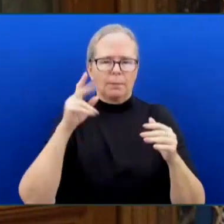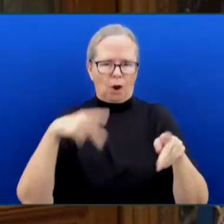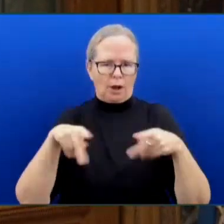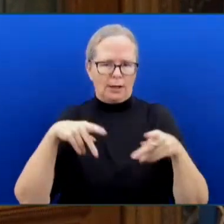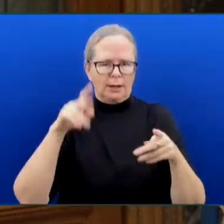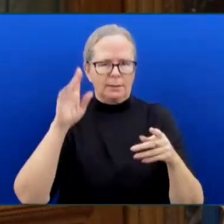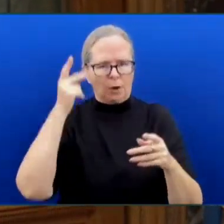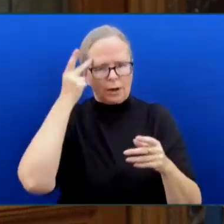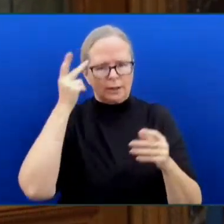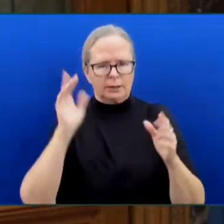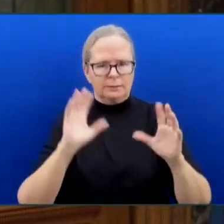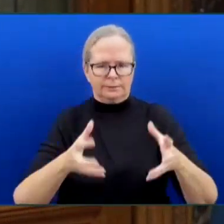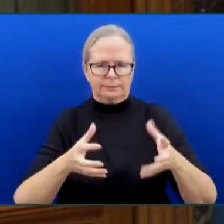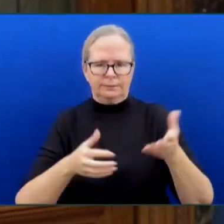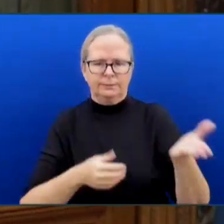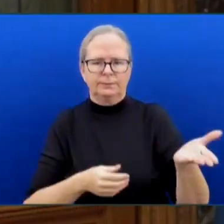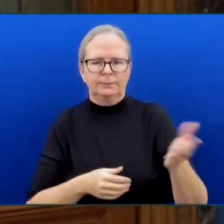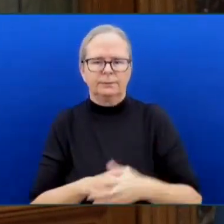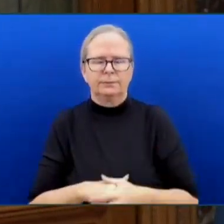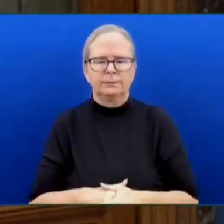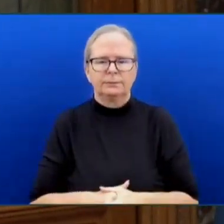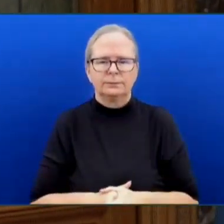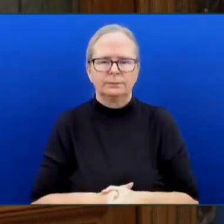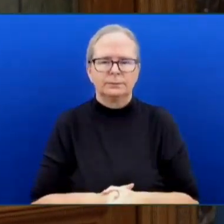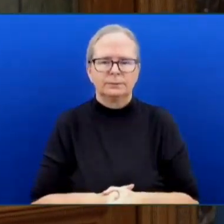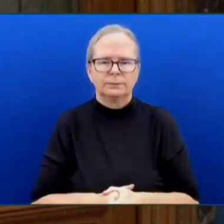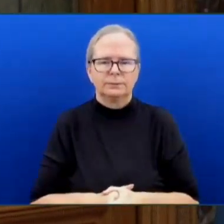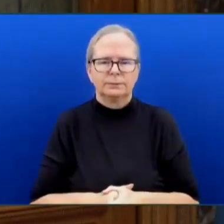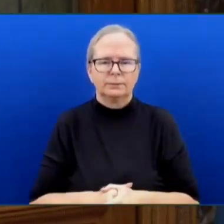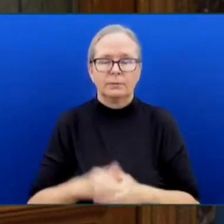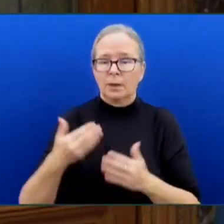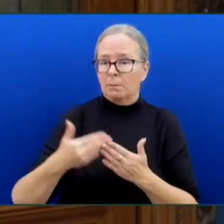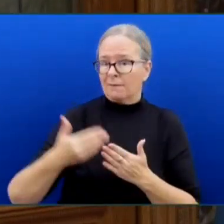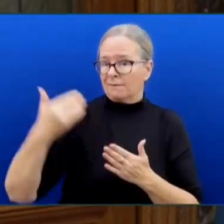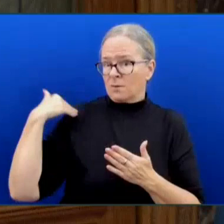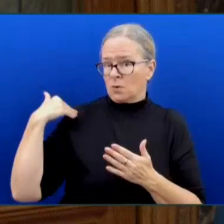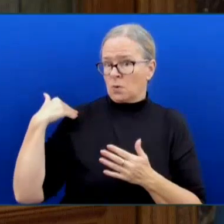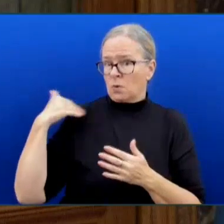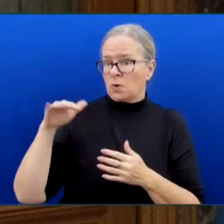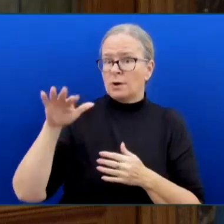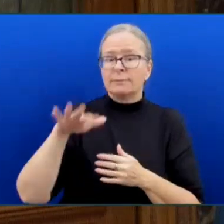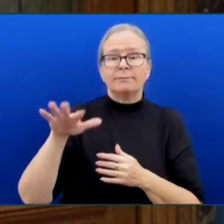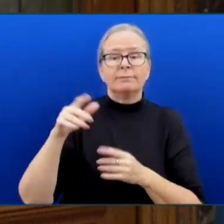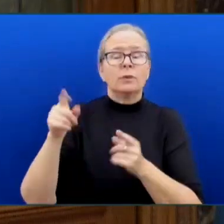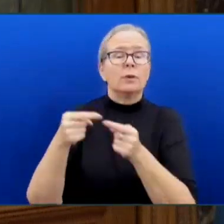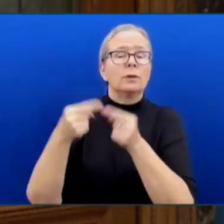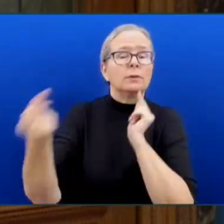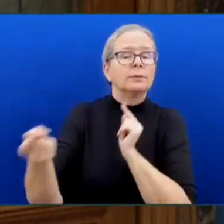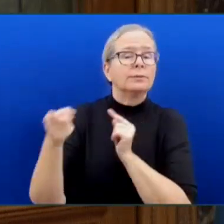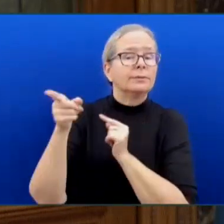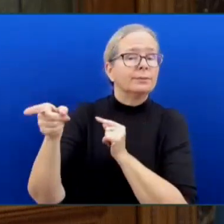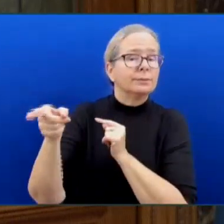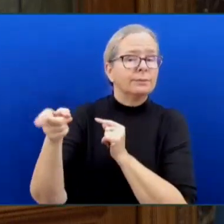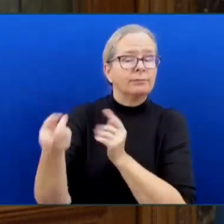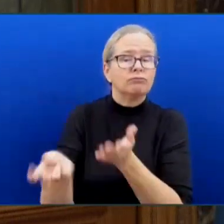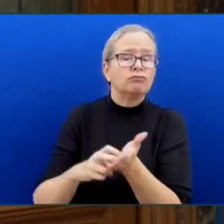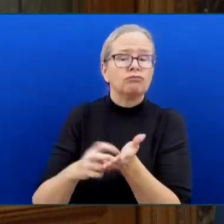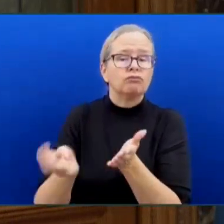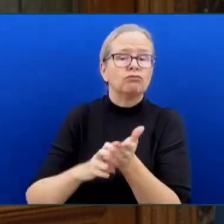when they were in opposition. When the BC NDP were led by John Horgan, in opposition, they set an appropriate